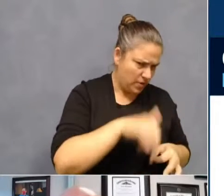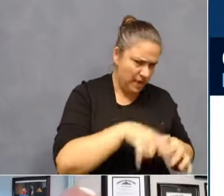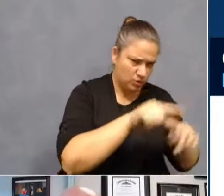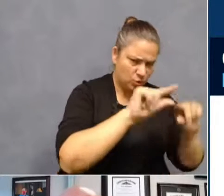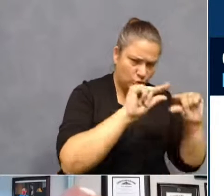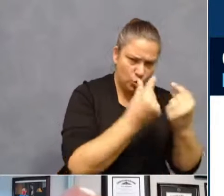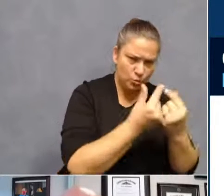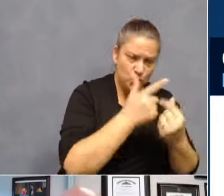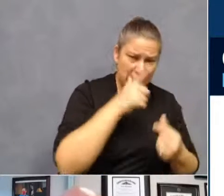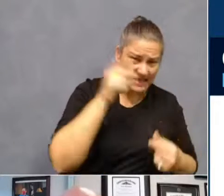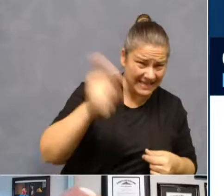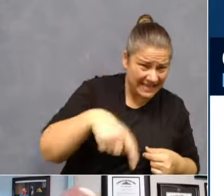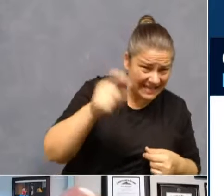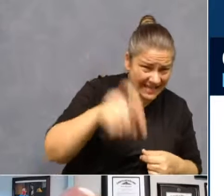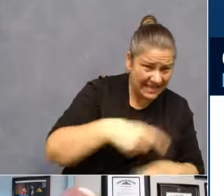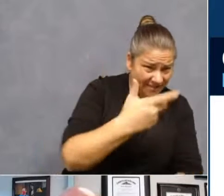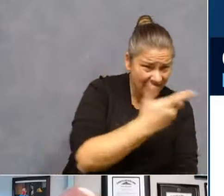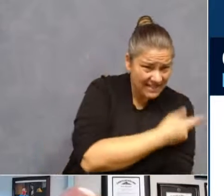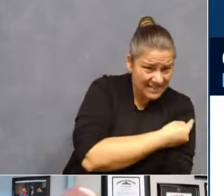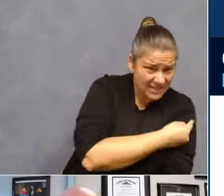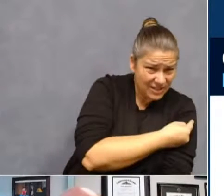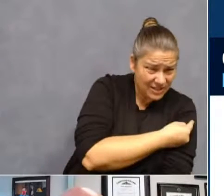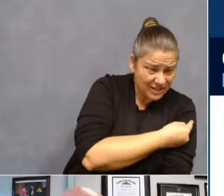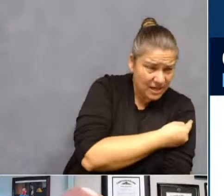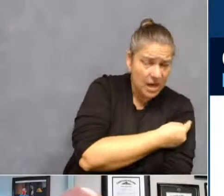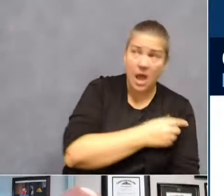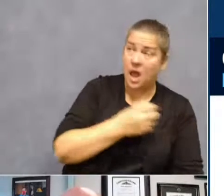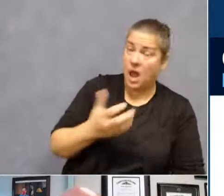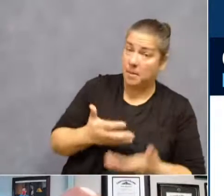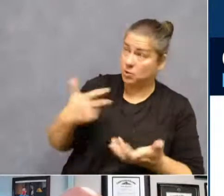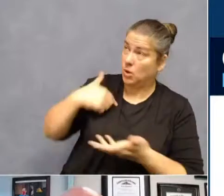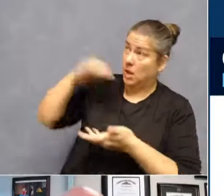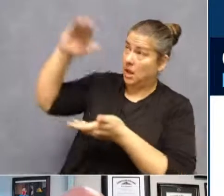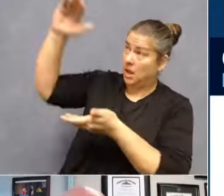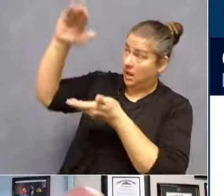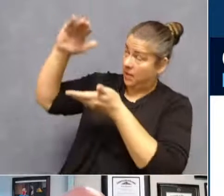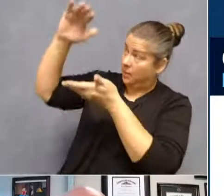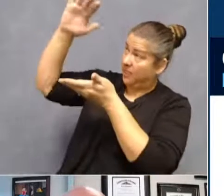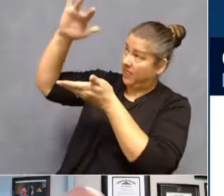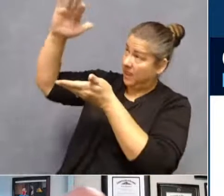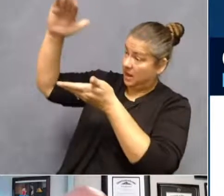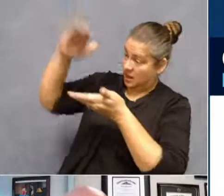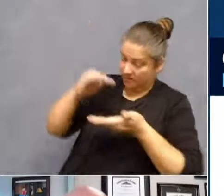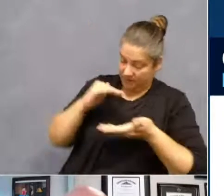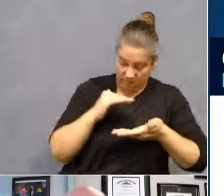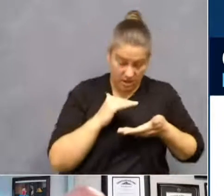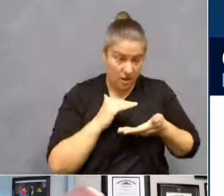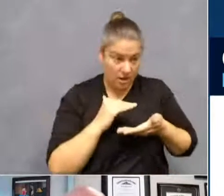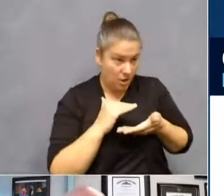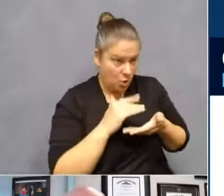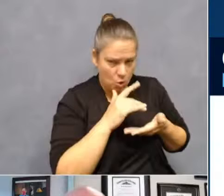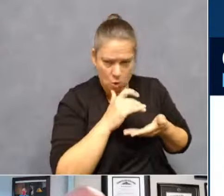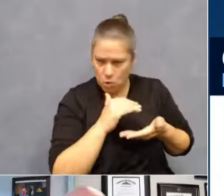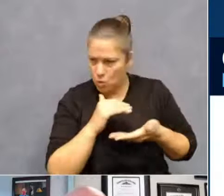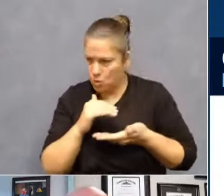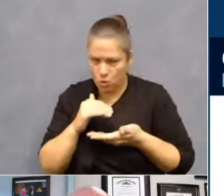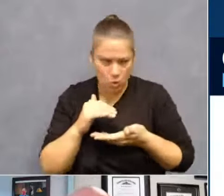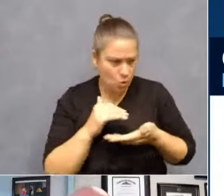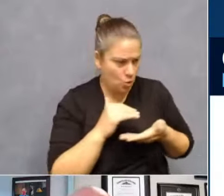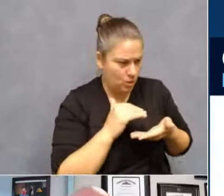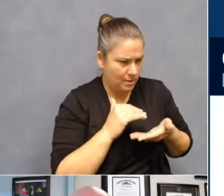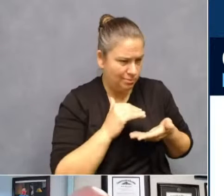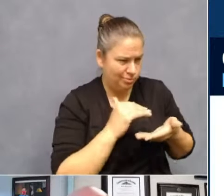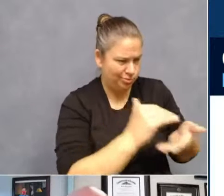quickly as we can based on the supply of the vaccine and the people who need it. So in phase 1A, we're